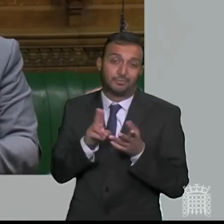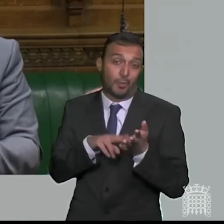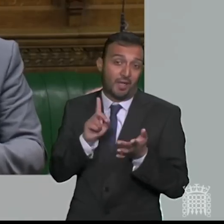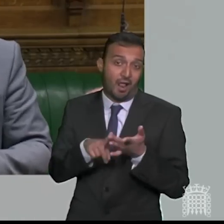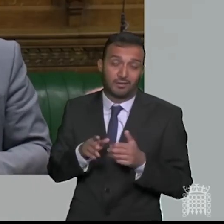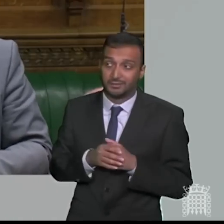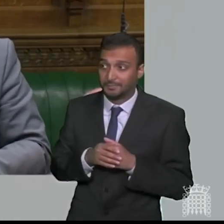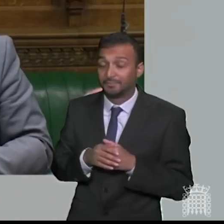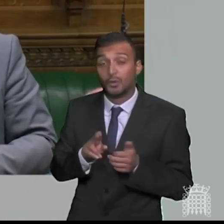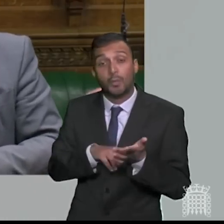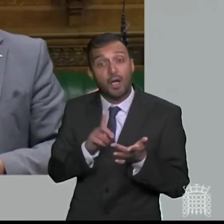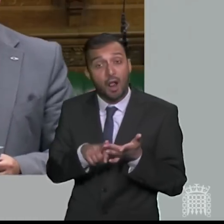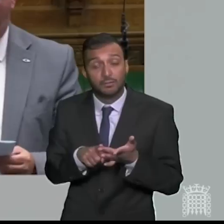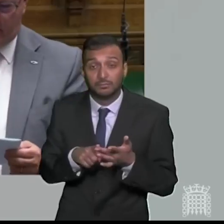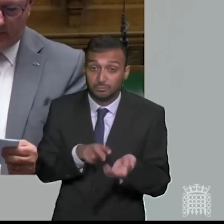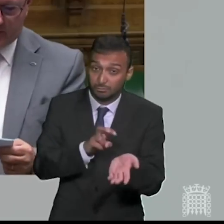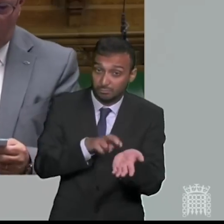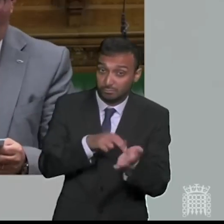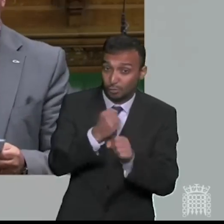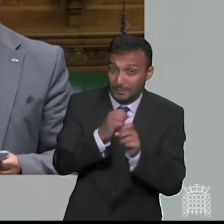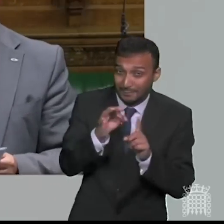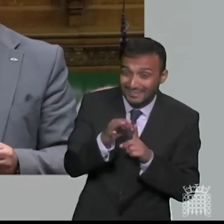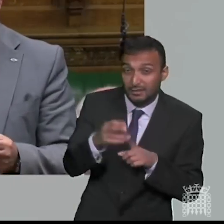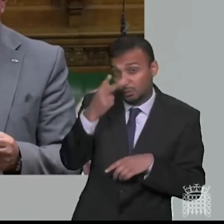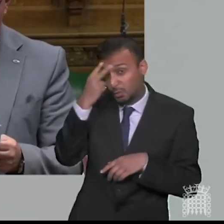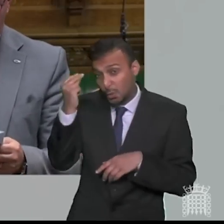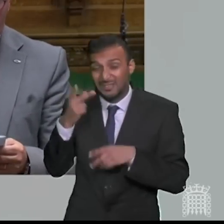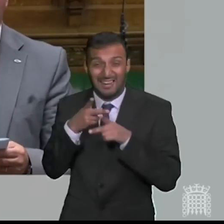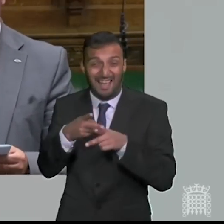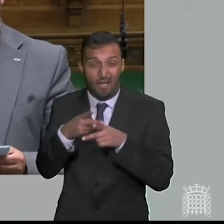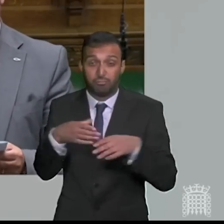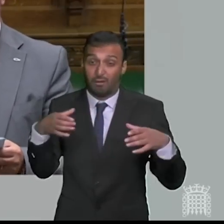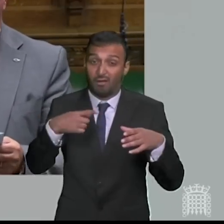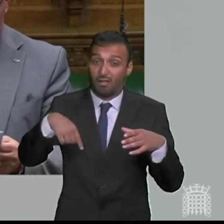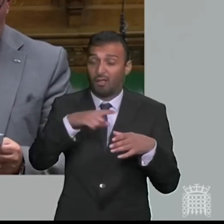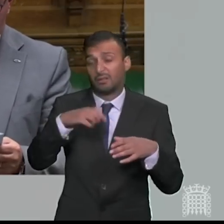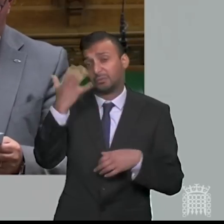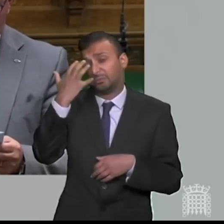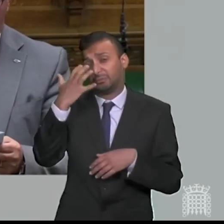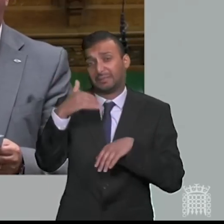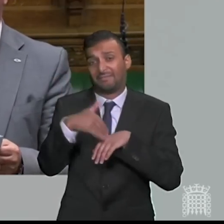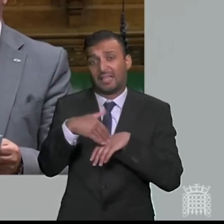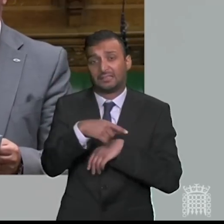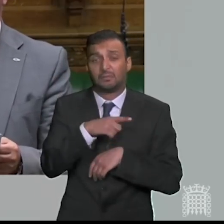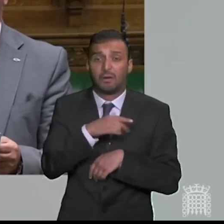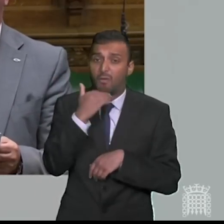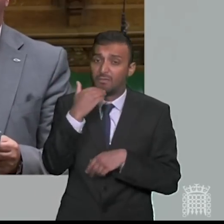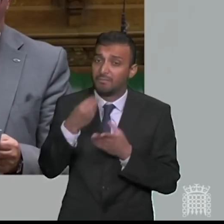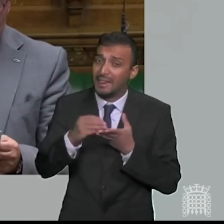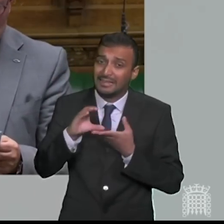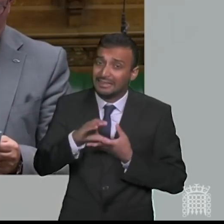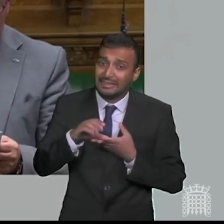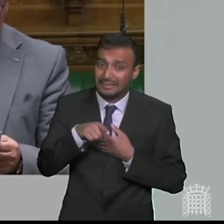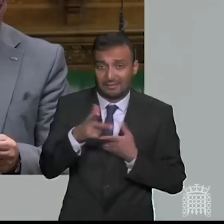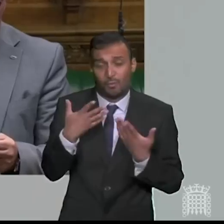Ireland, GPs, nurses, doctors and carers are adversely constrained by a lack of sufficient funding for our